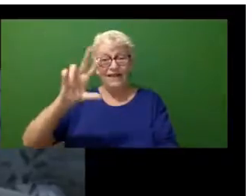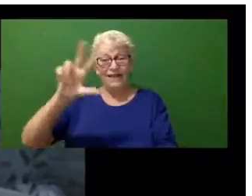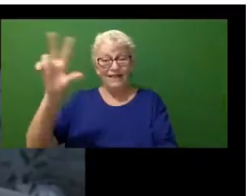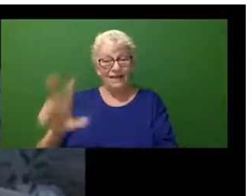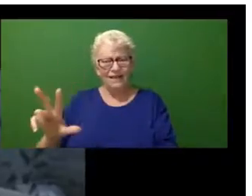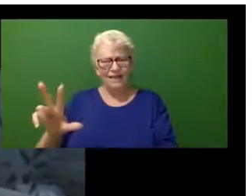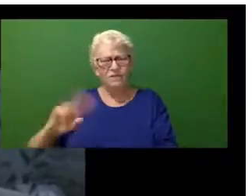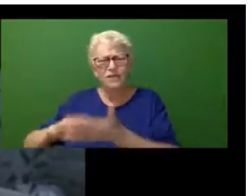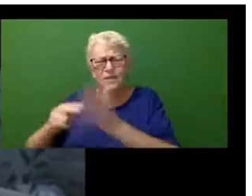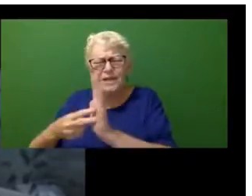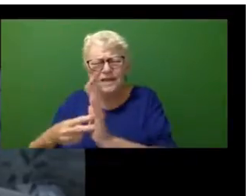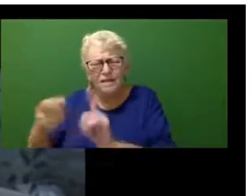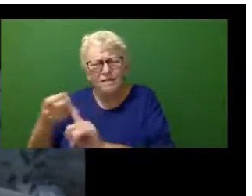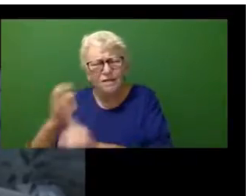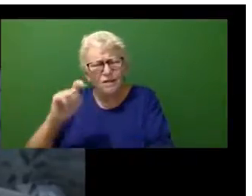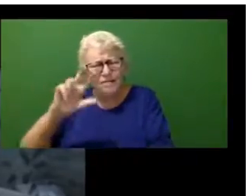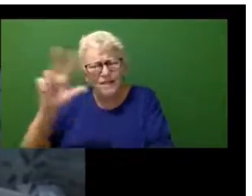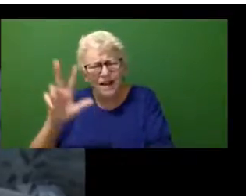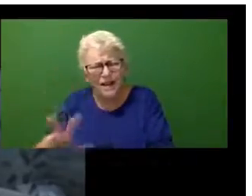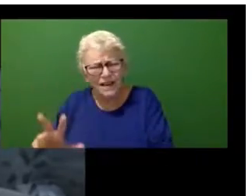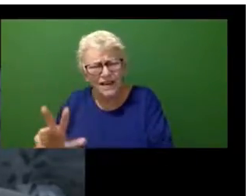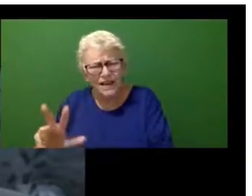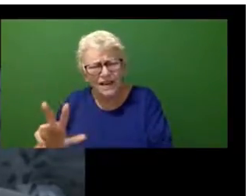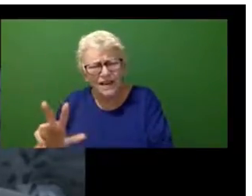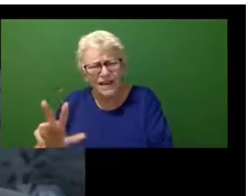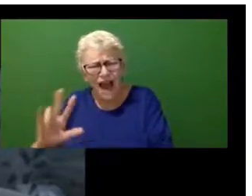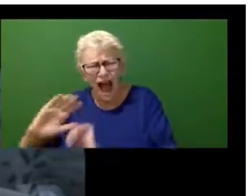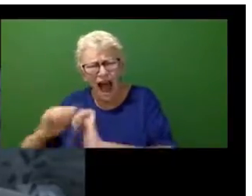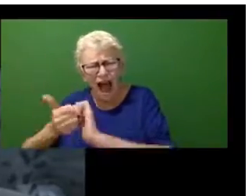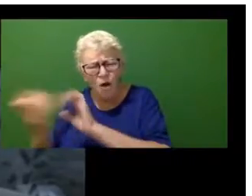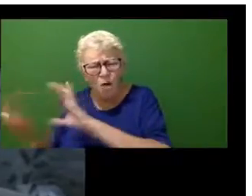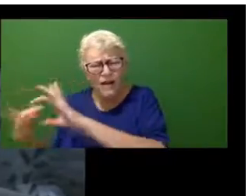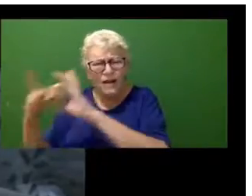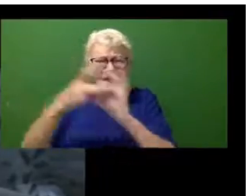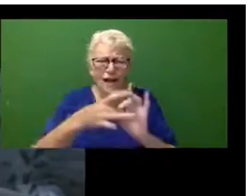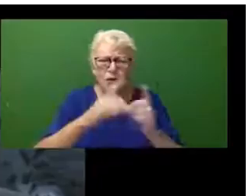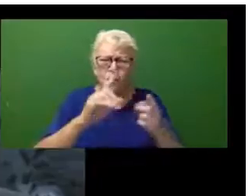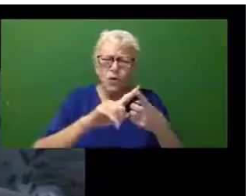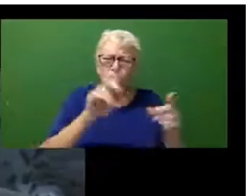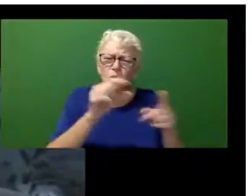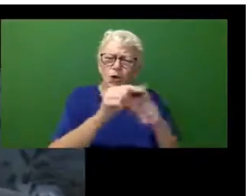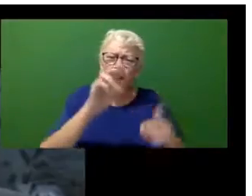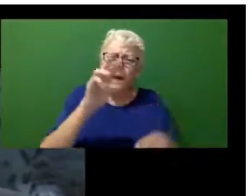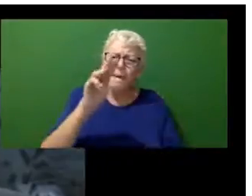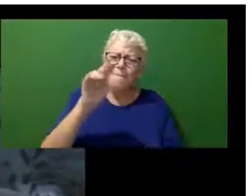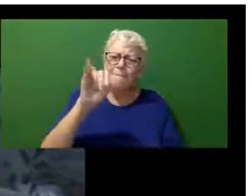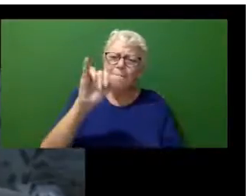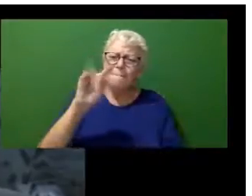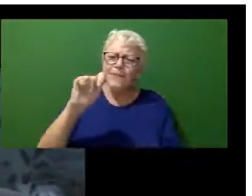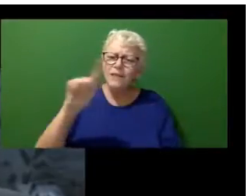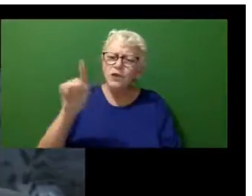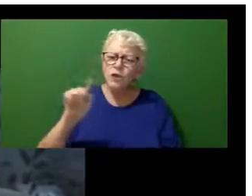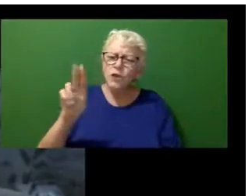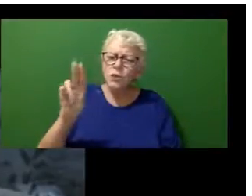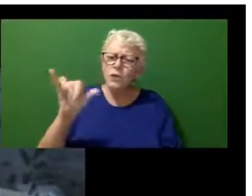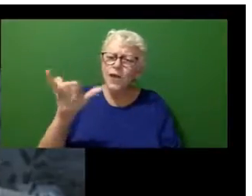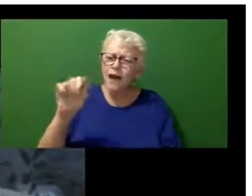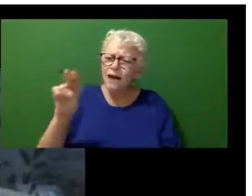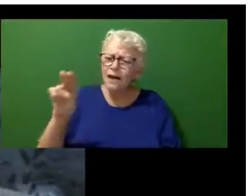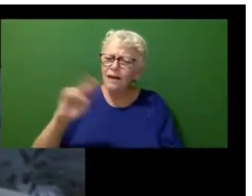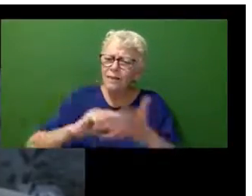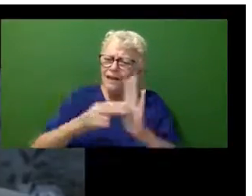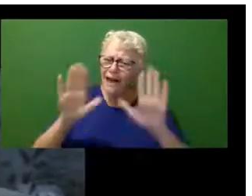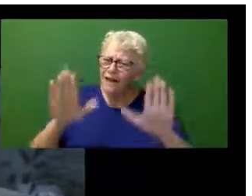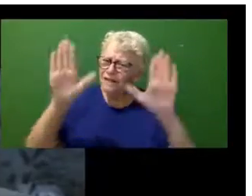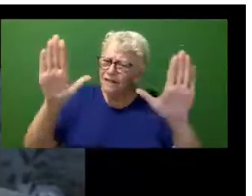about how do we maybe think of that word Mitzion and see the relationship with the word Mitzuyan, which means